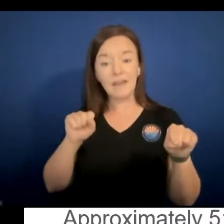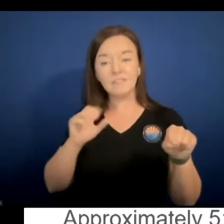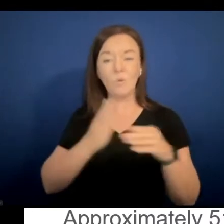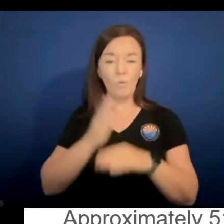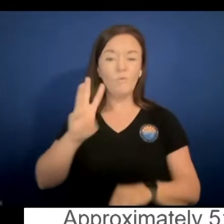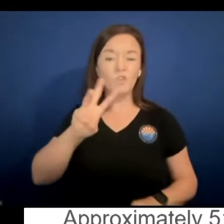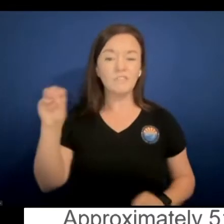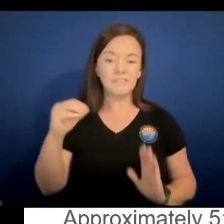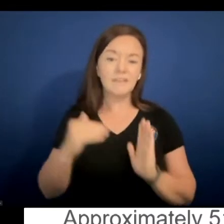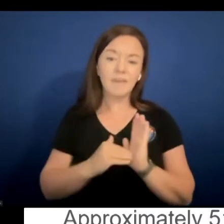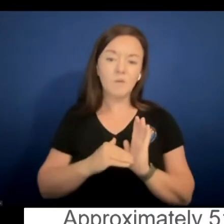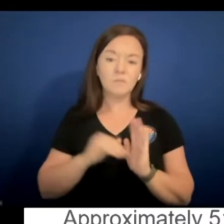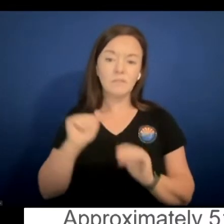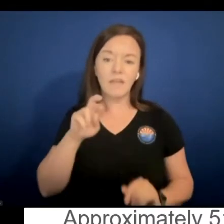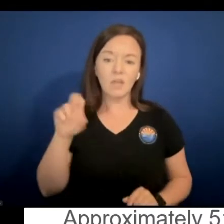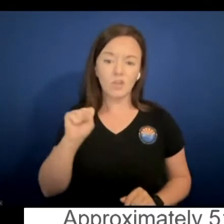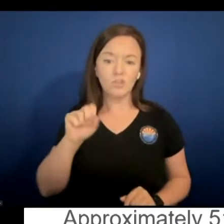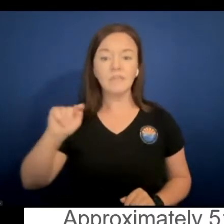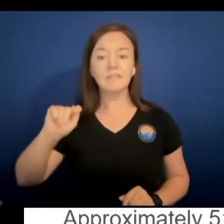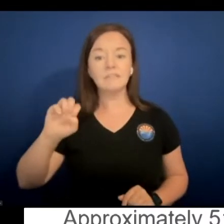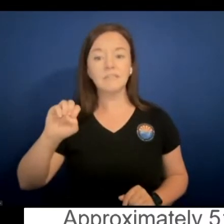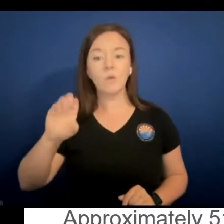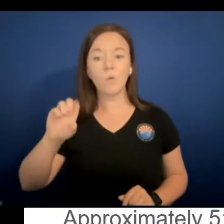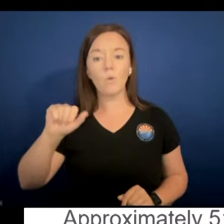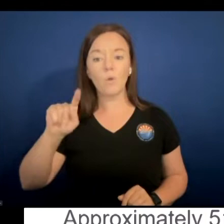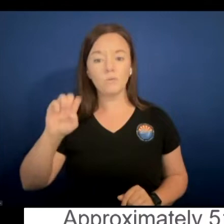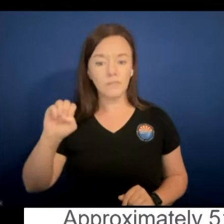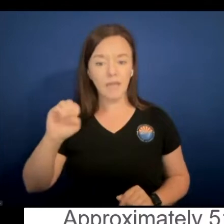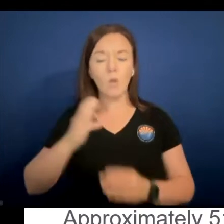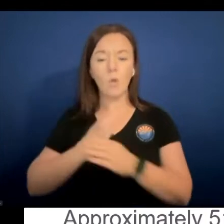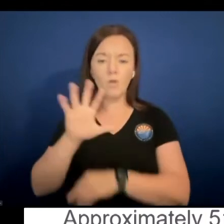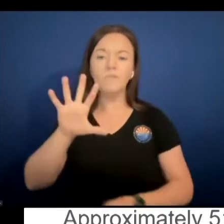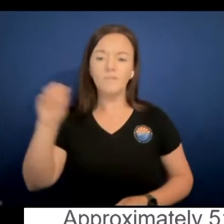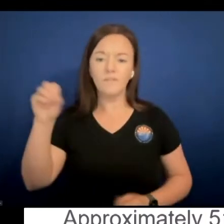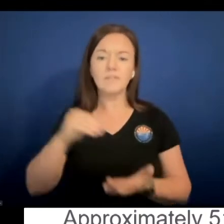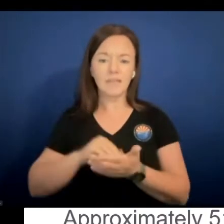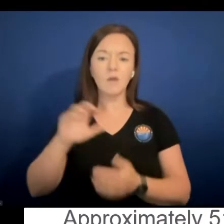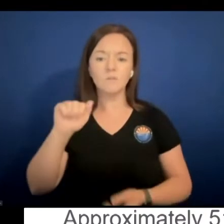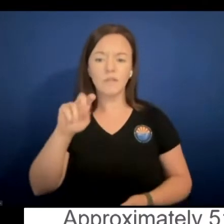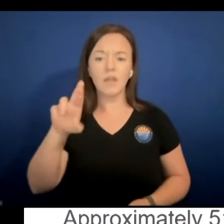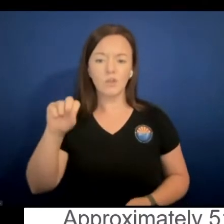acres. Tecolote is over 50,000 acres.